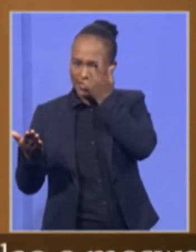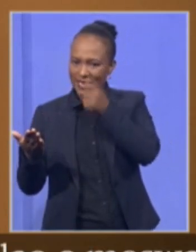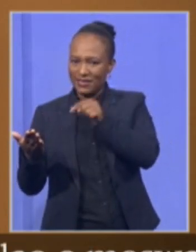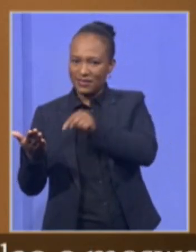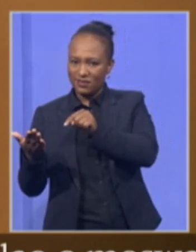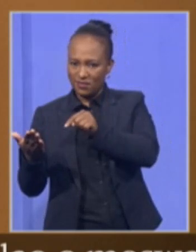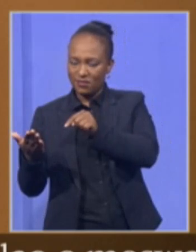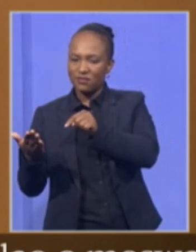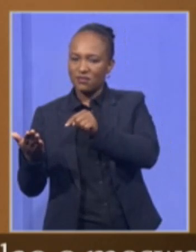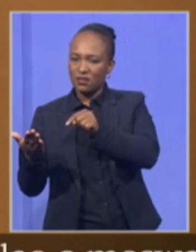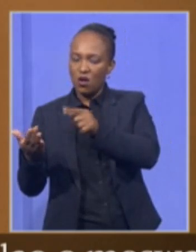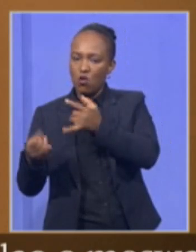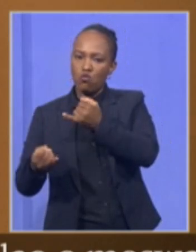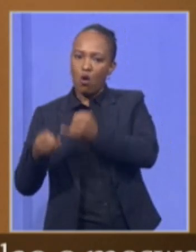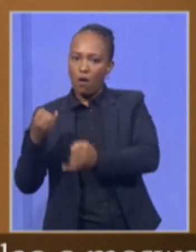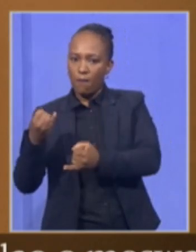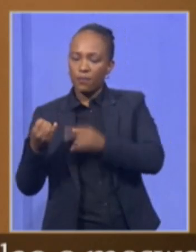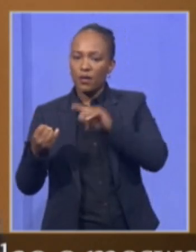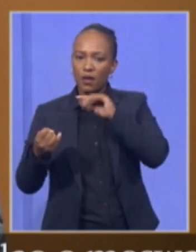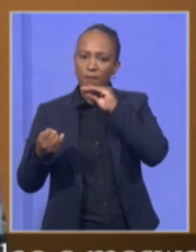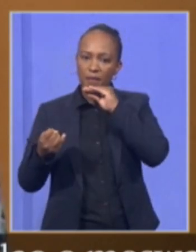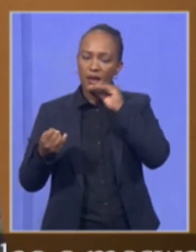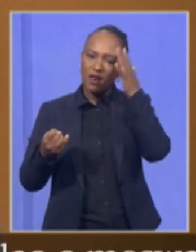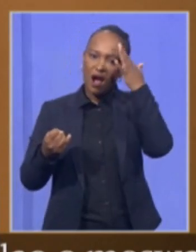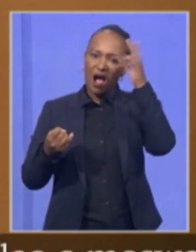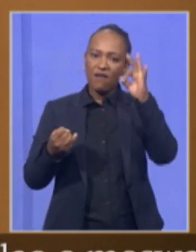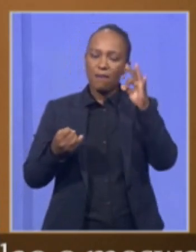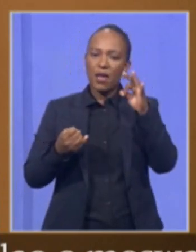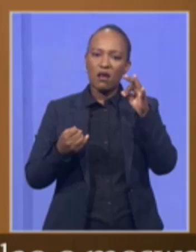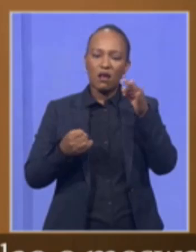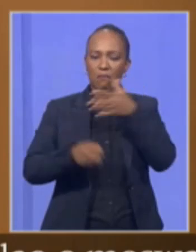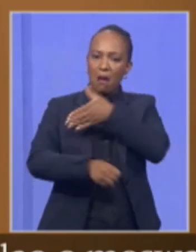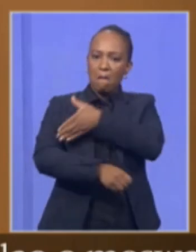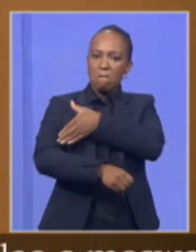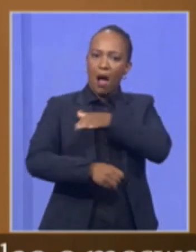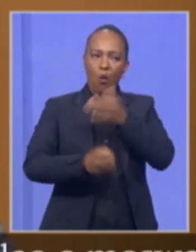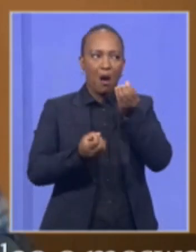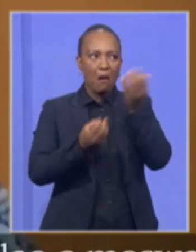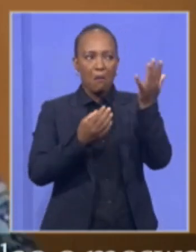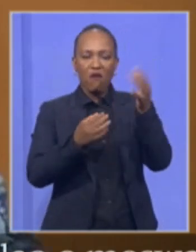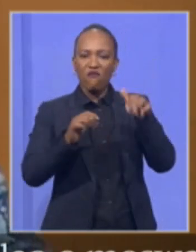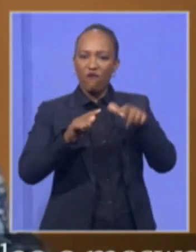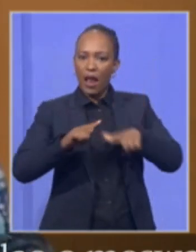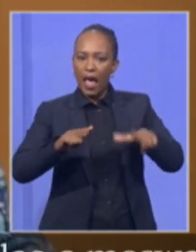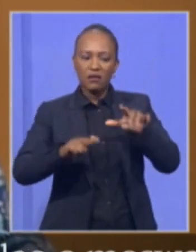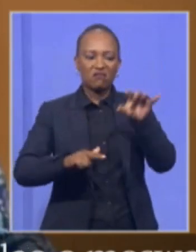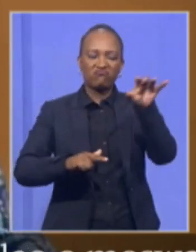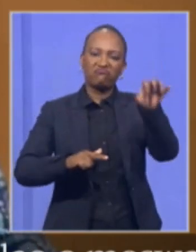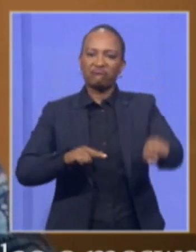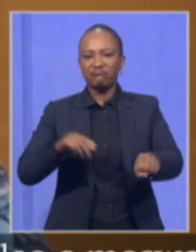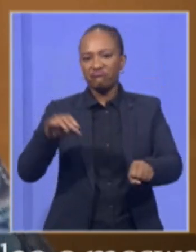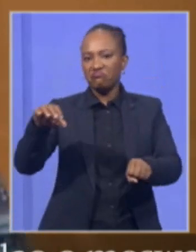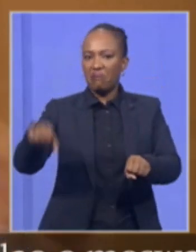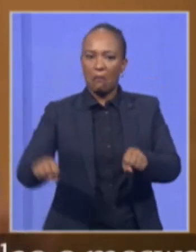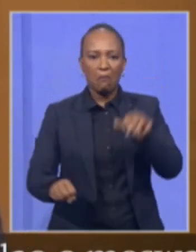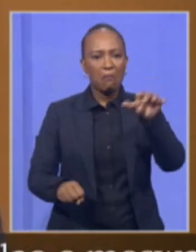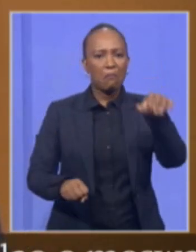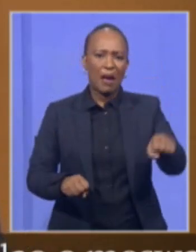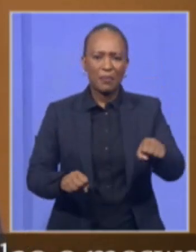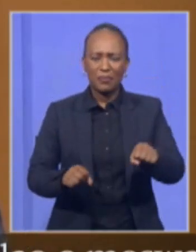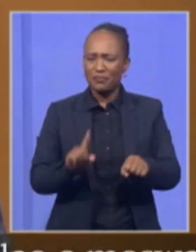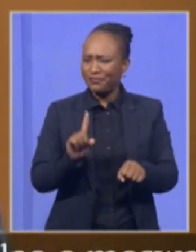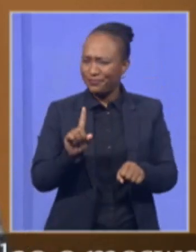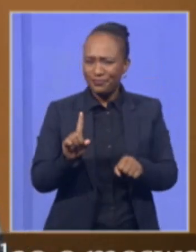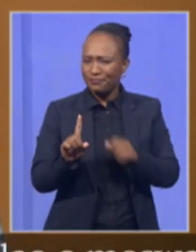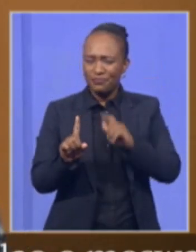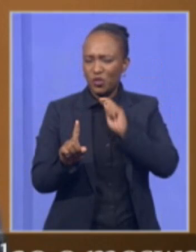government just unfettered powers of land grab That's not the case. And this is a proper